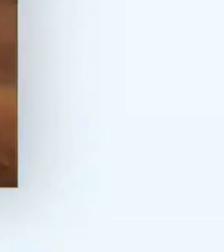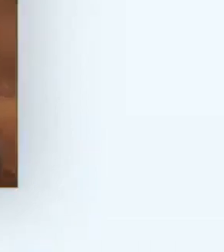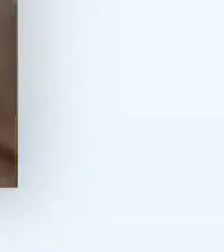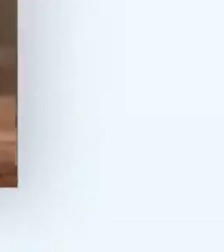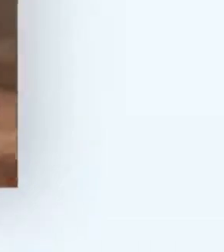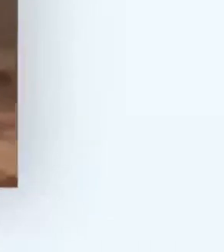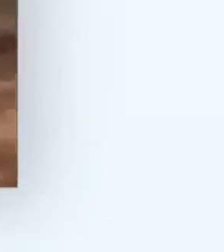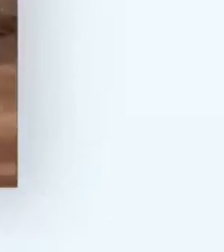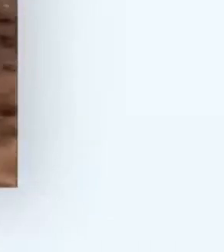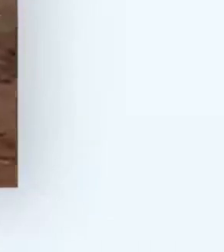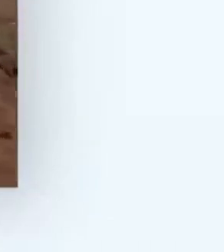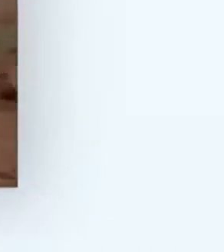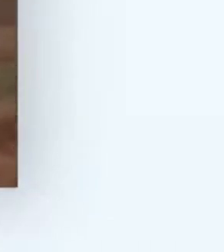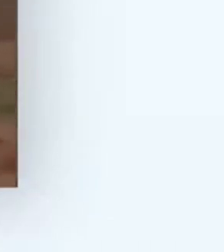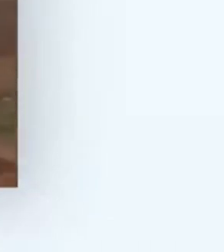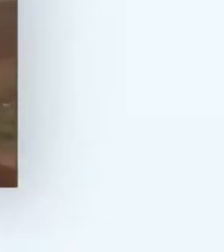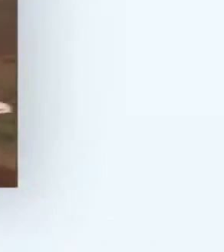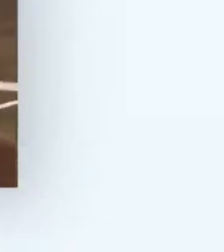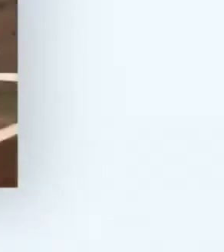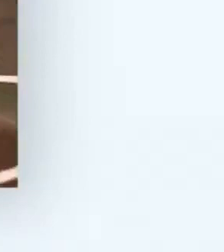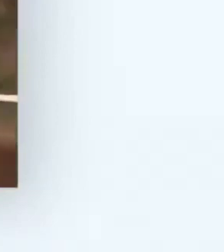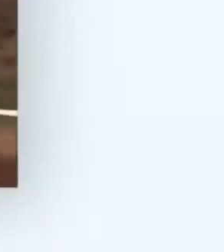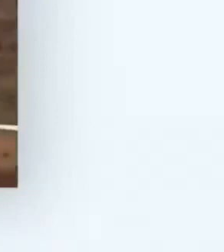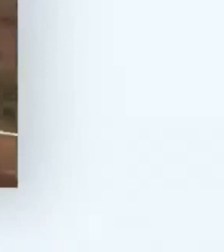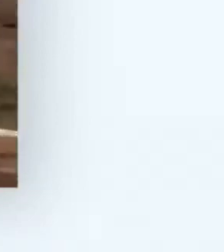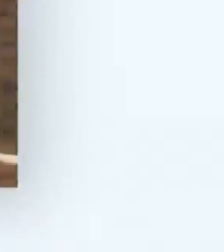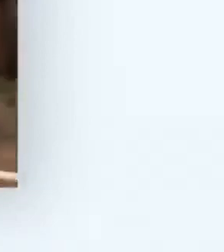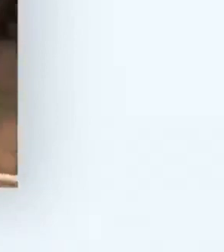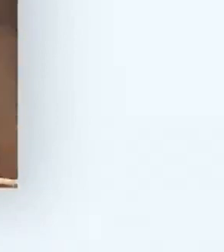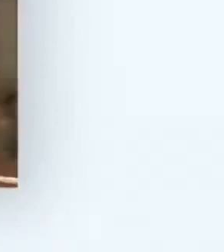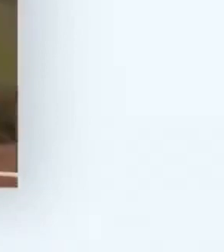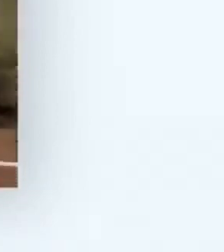But the sound would not go away.